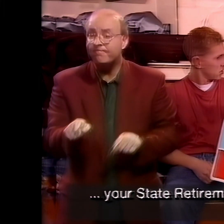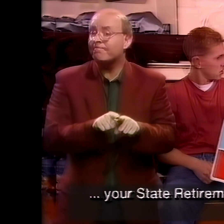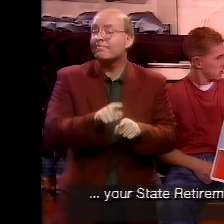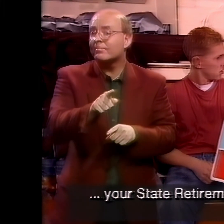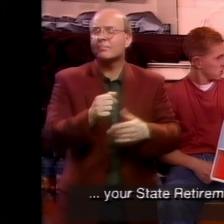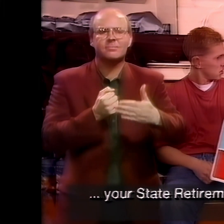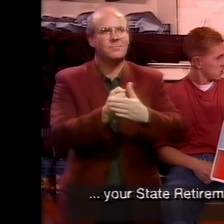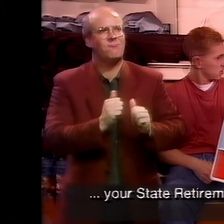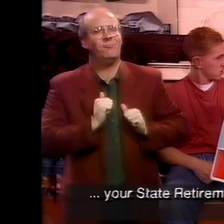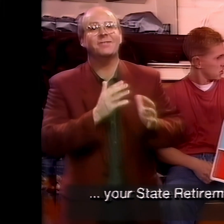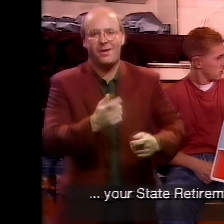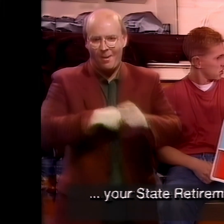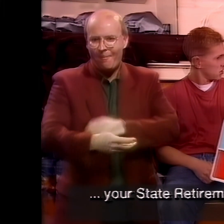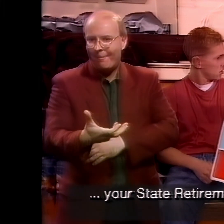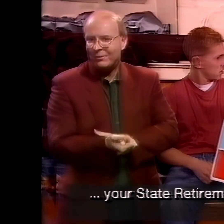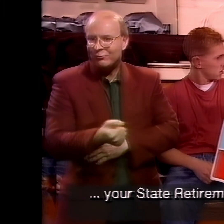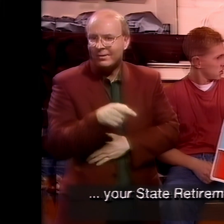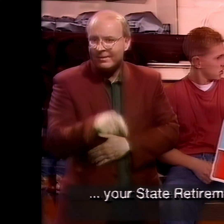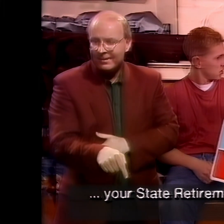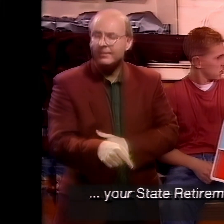your state retirement pension.